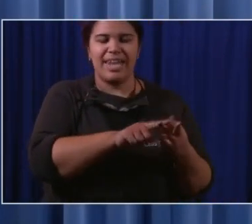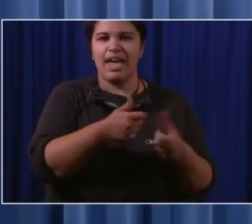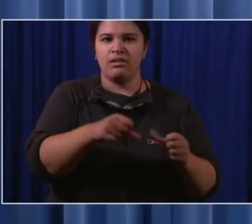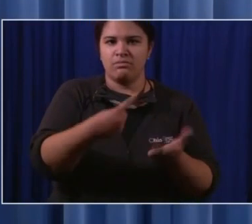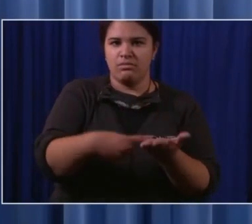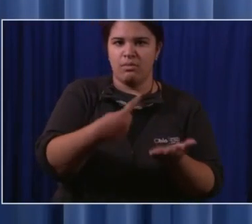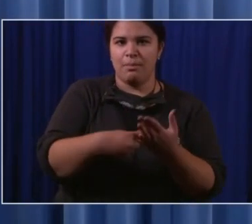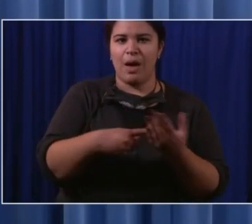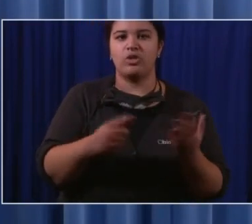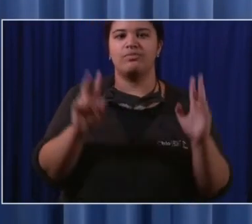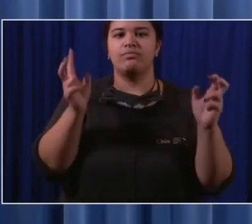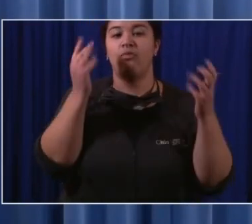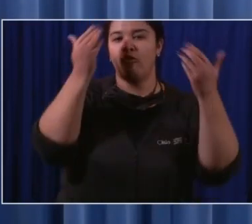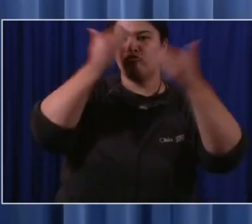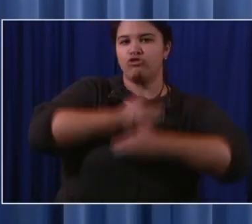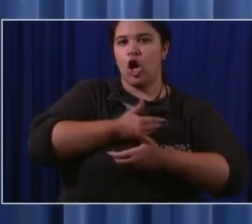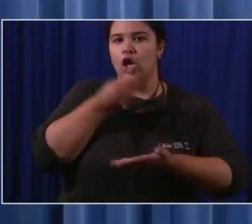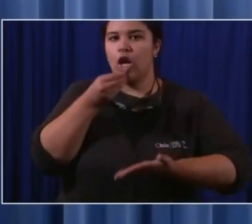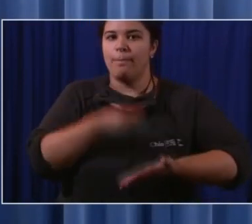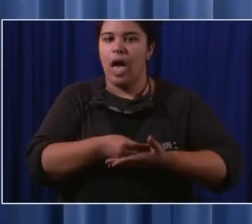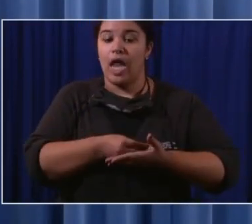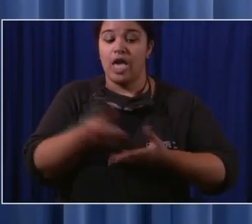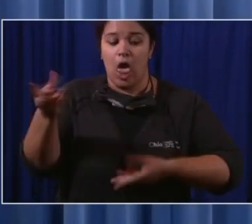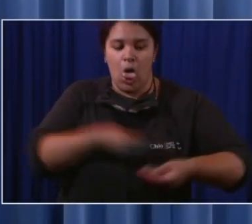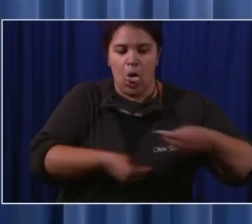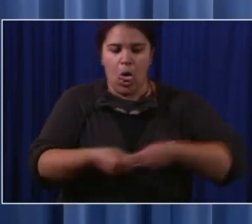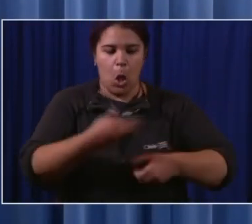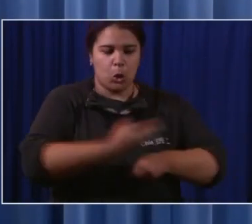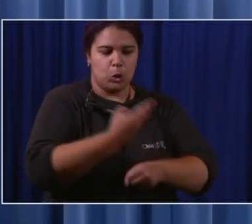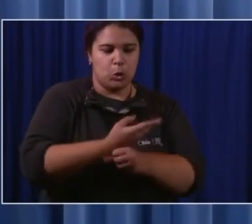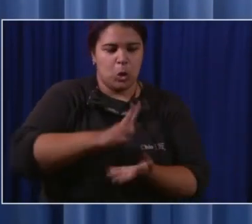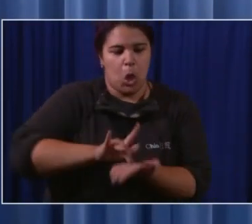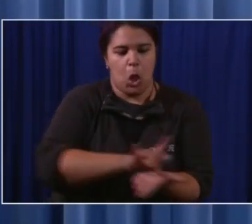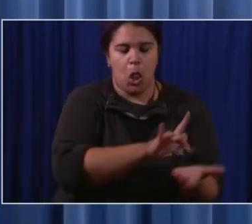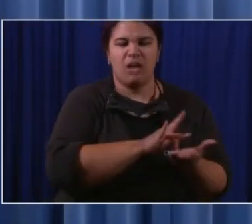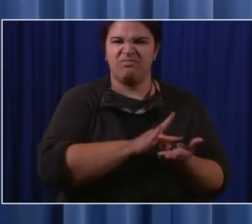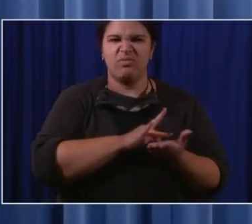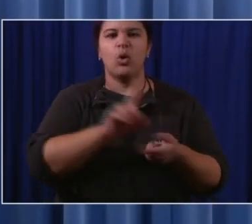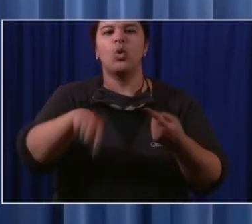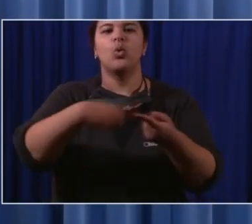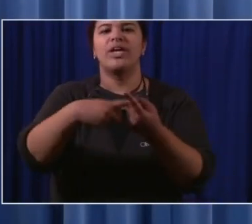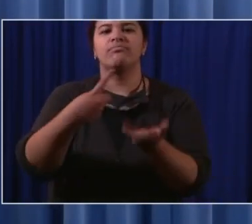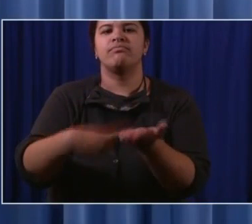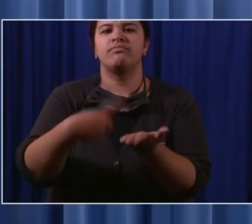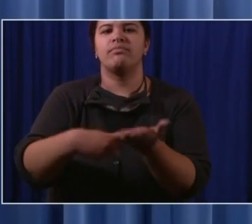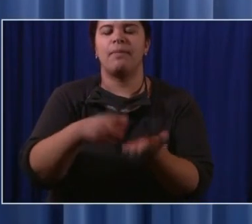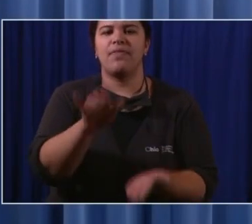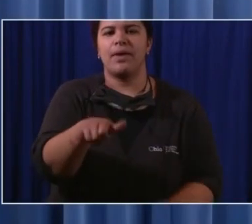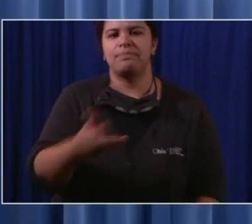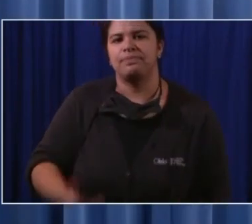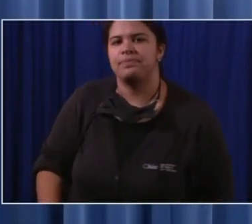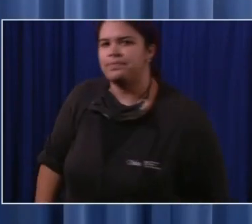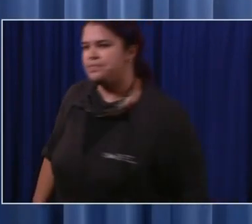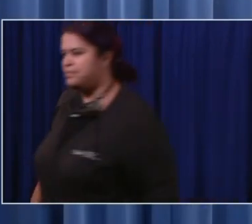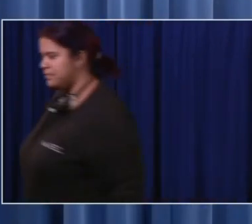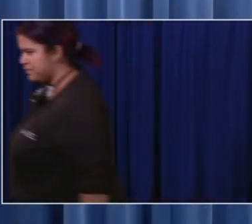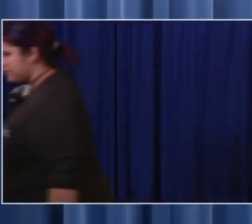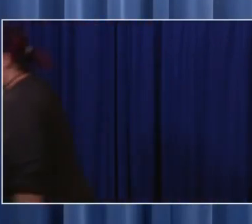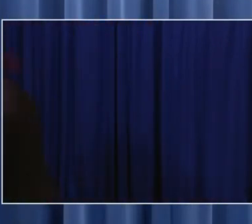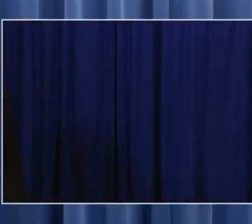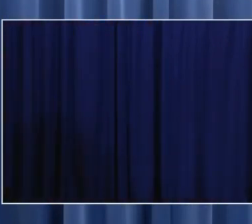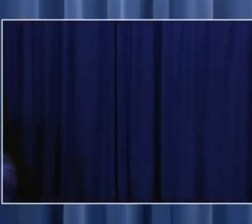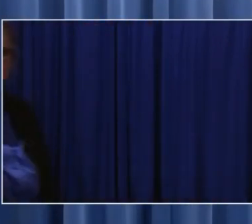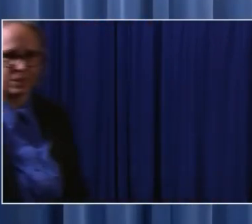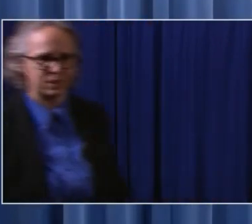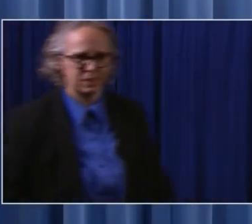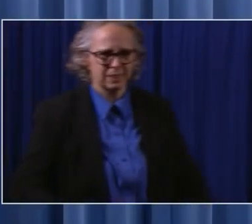These will be two issues that I will speak with the new Speaker and speak with the Senate President.